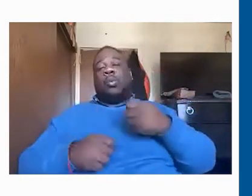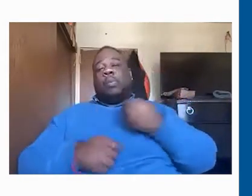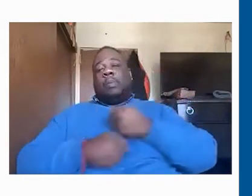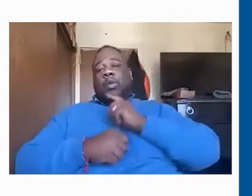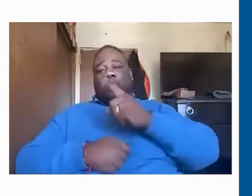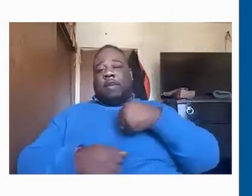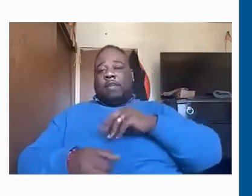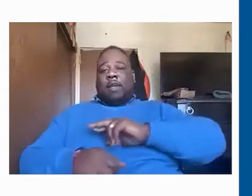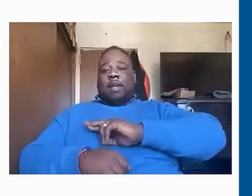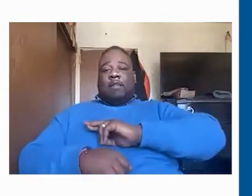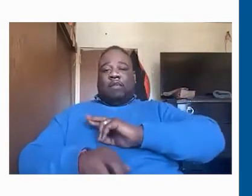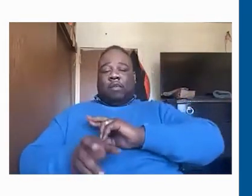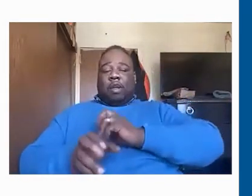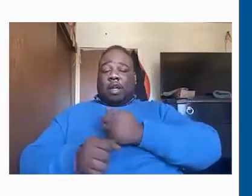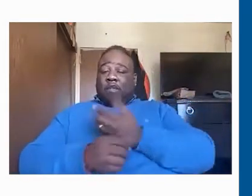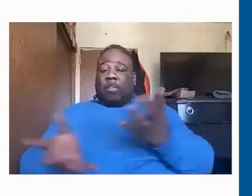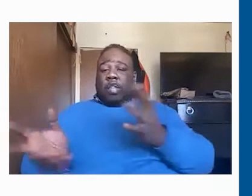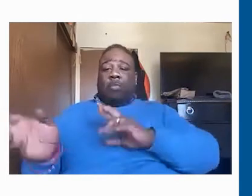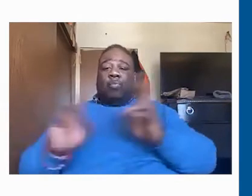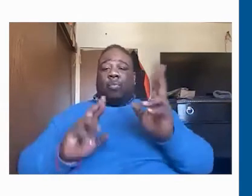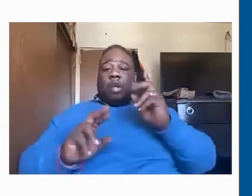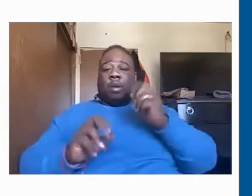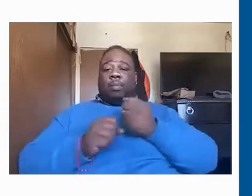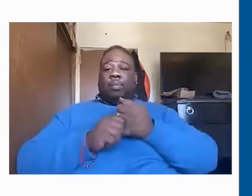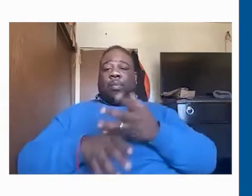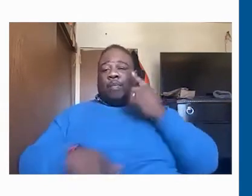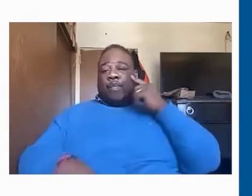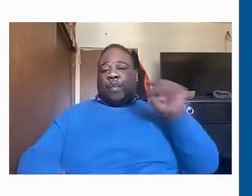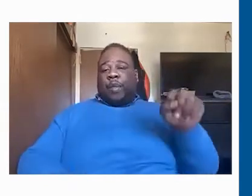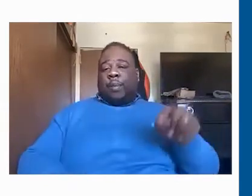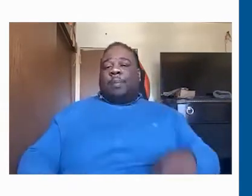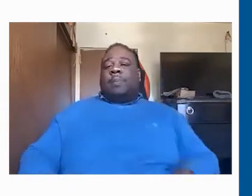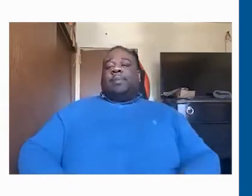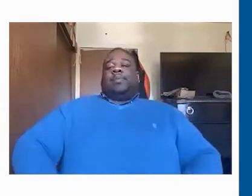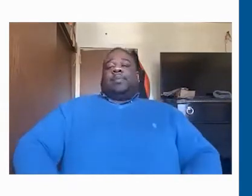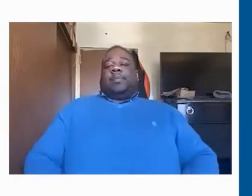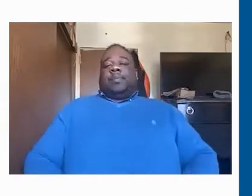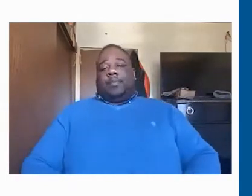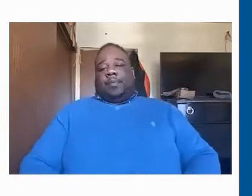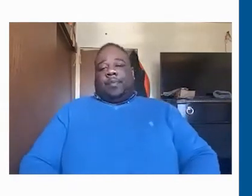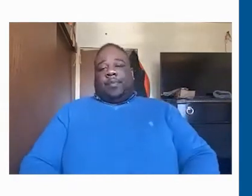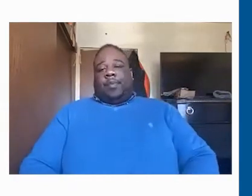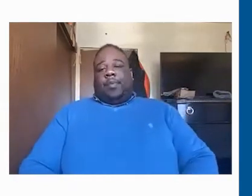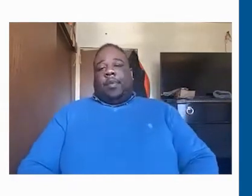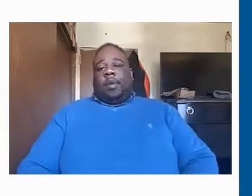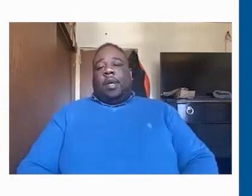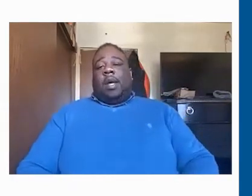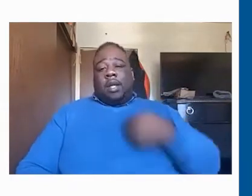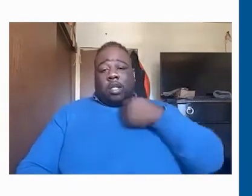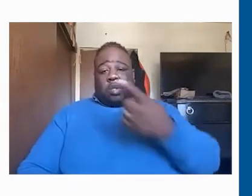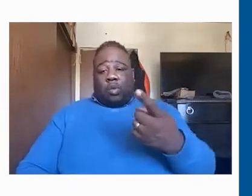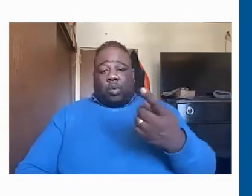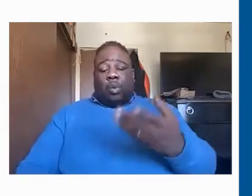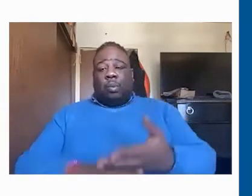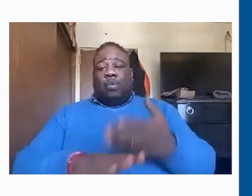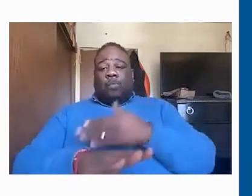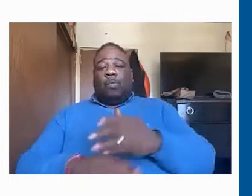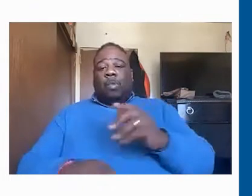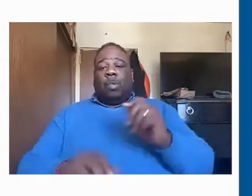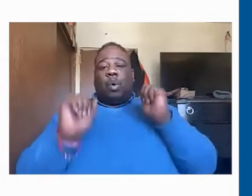Slide 10 dash pets and service. So as I talked about before, everyone in the household is going to have a go